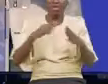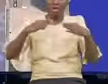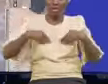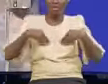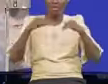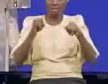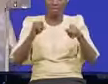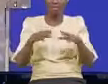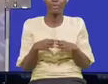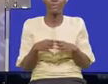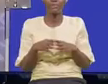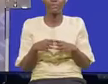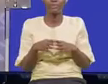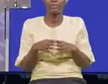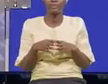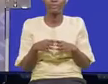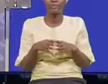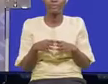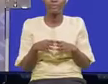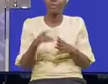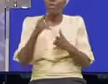enyo eye oje